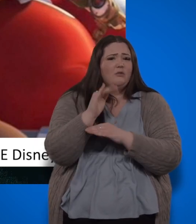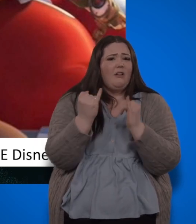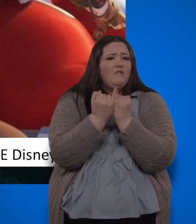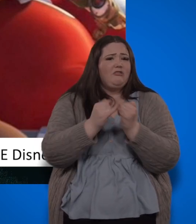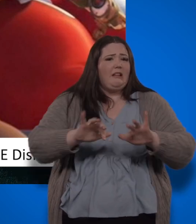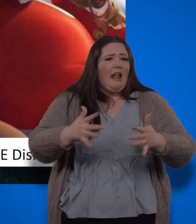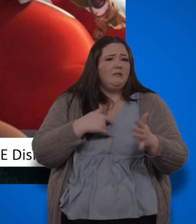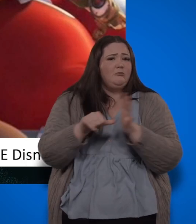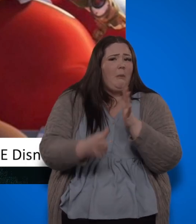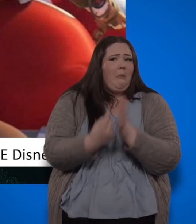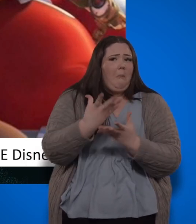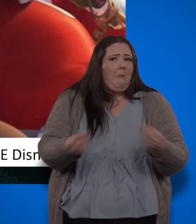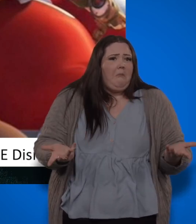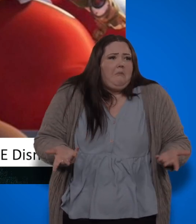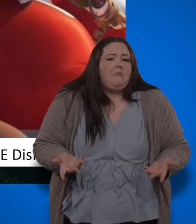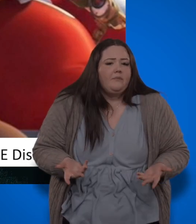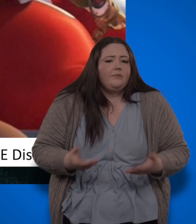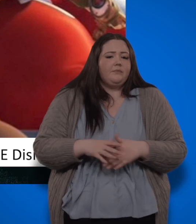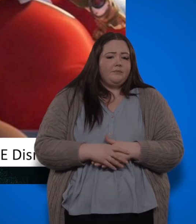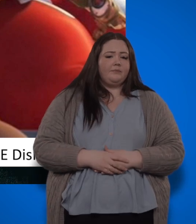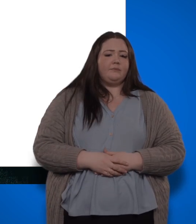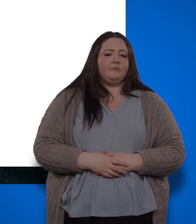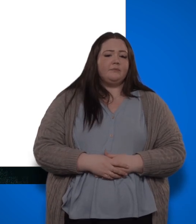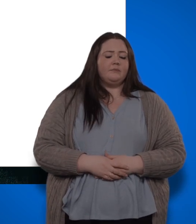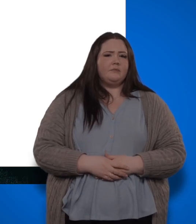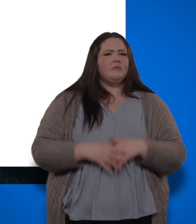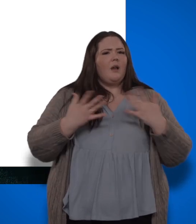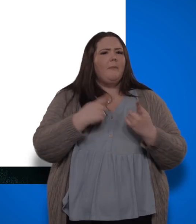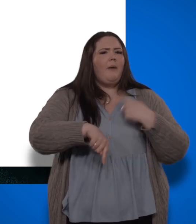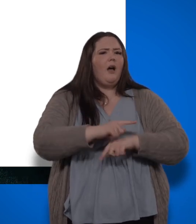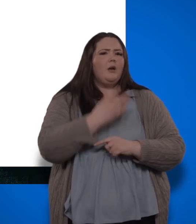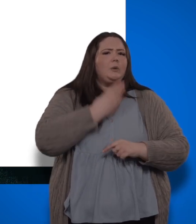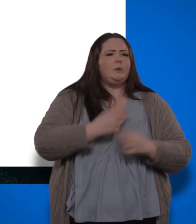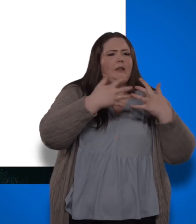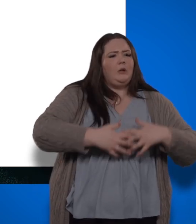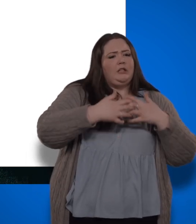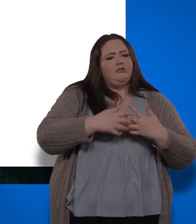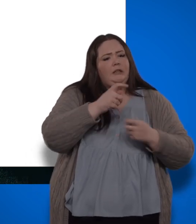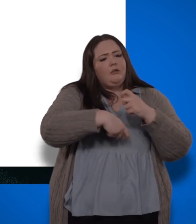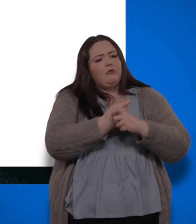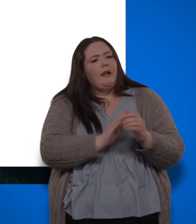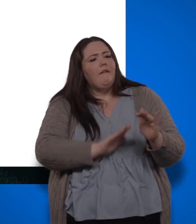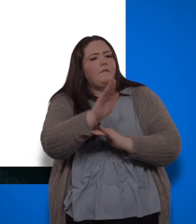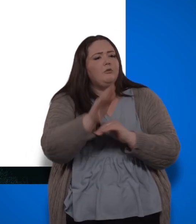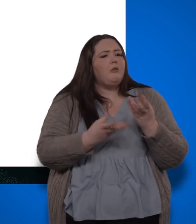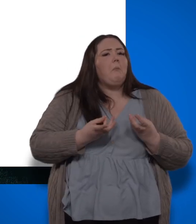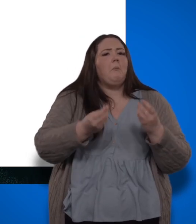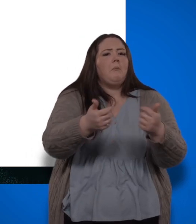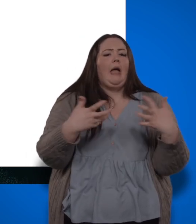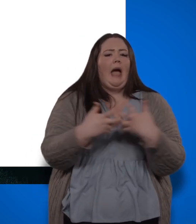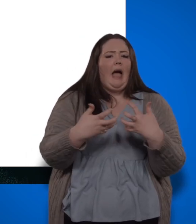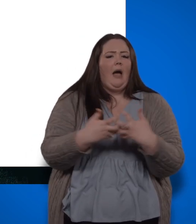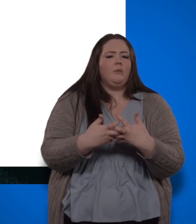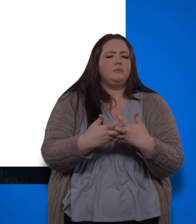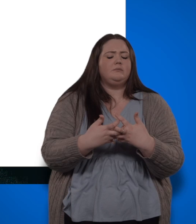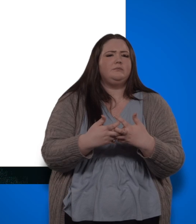how can we use technology to create a future? And one of the strange things about human beings